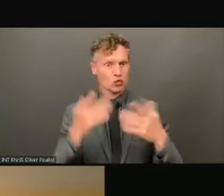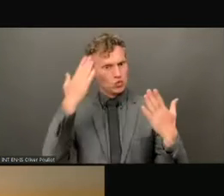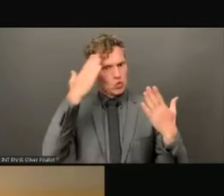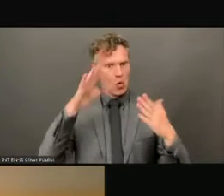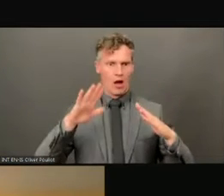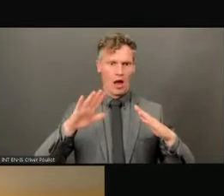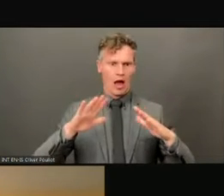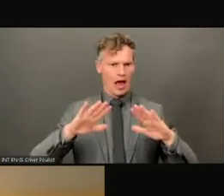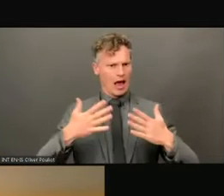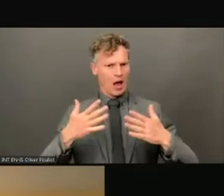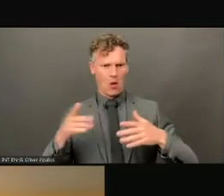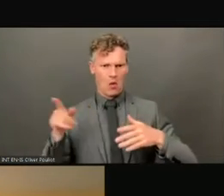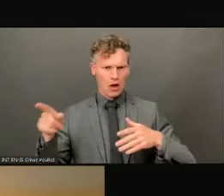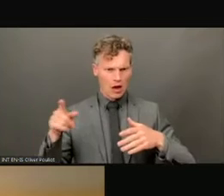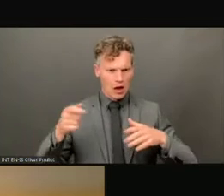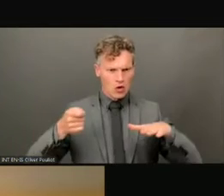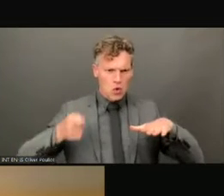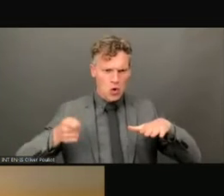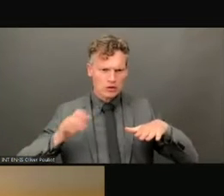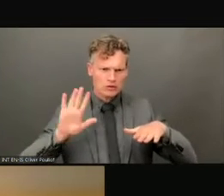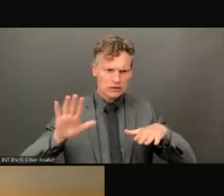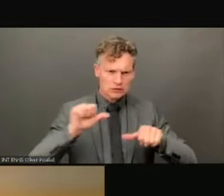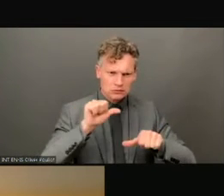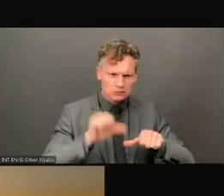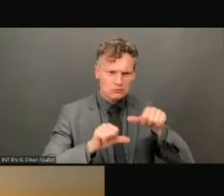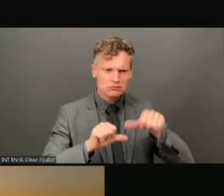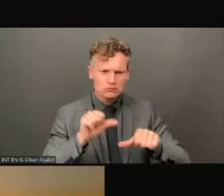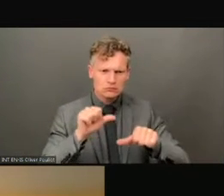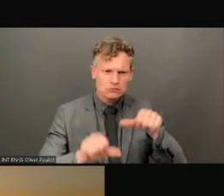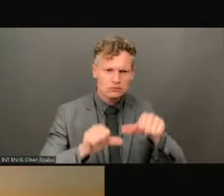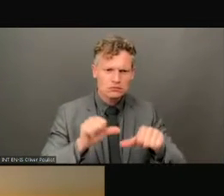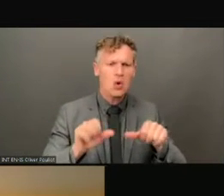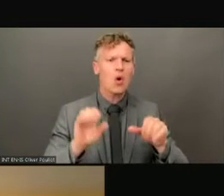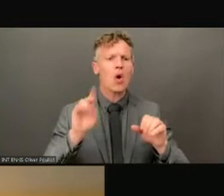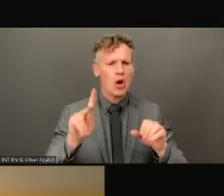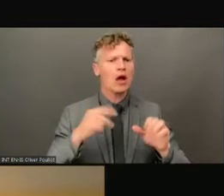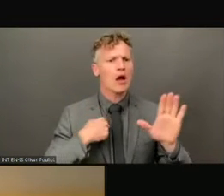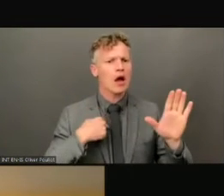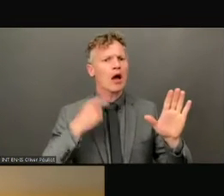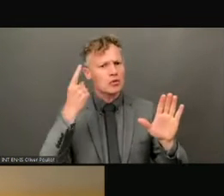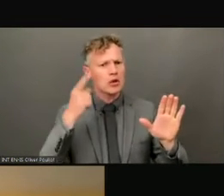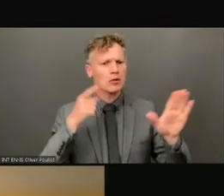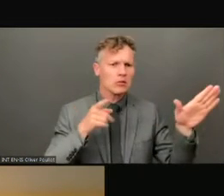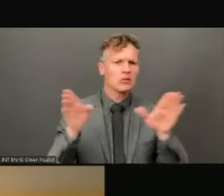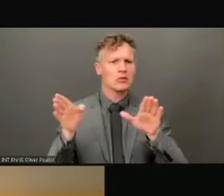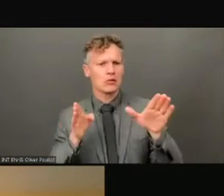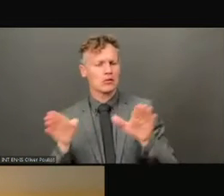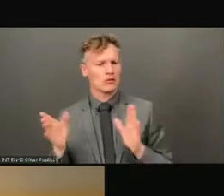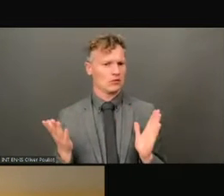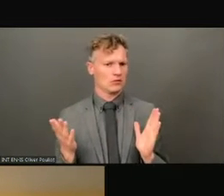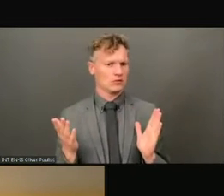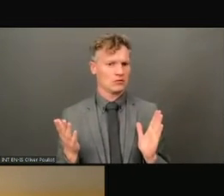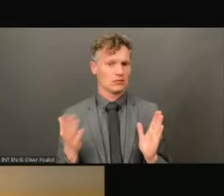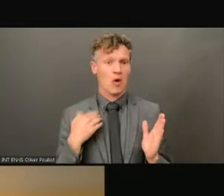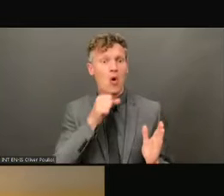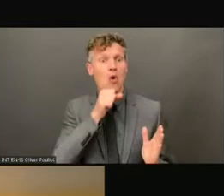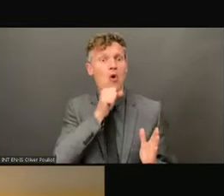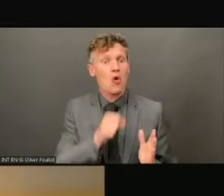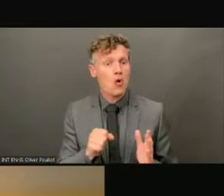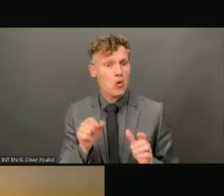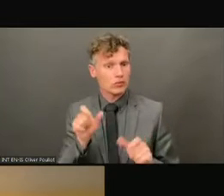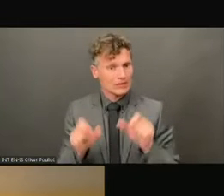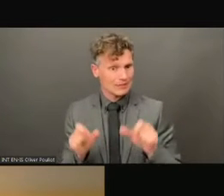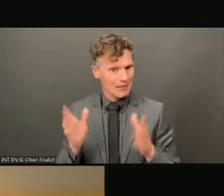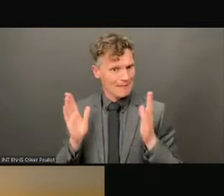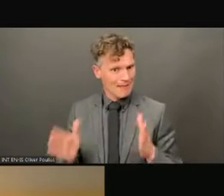is available on an equal basis, then older persons would have unhindered access to all stages of proceeding. For